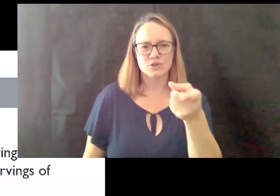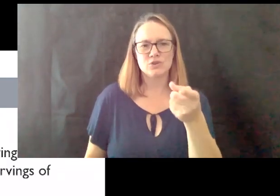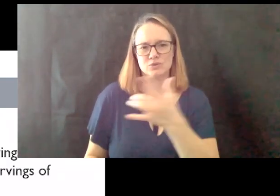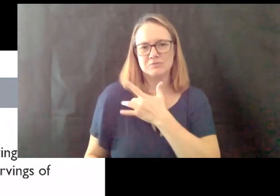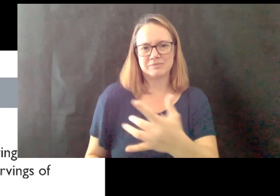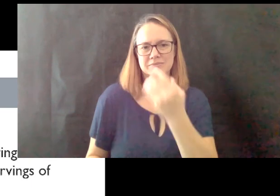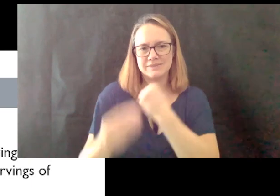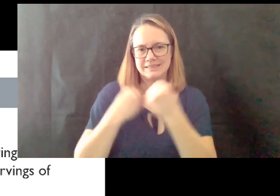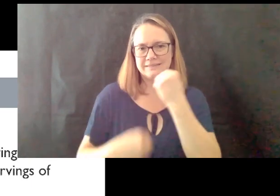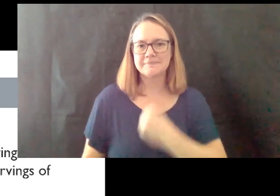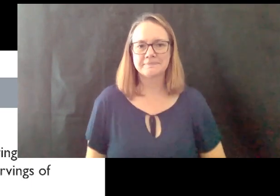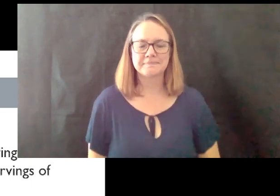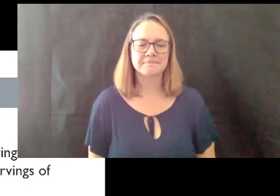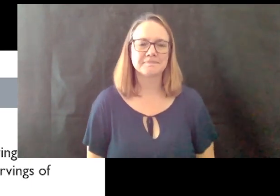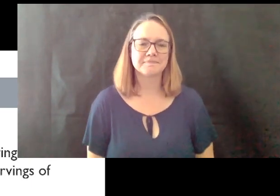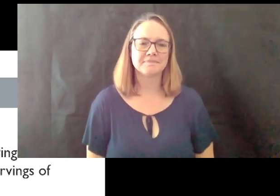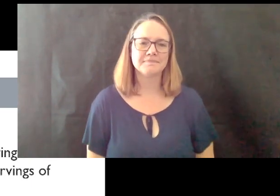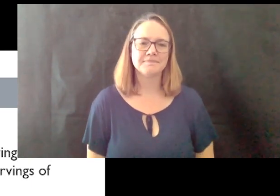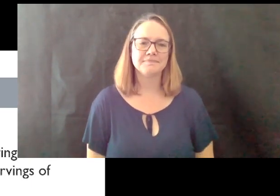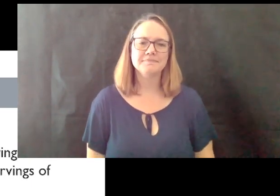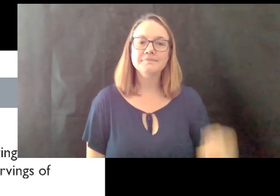common foods that you are using.